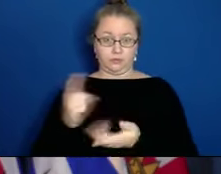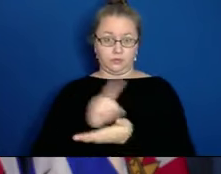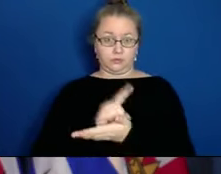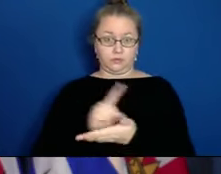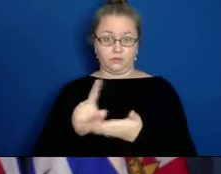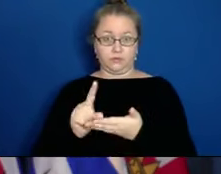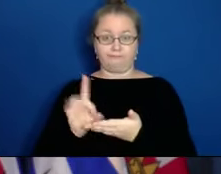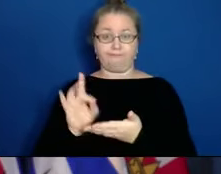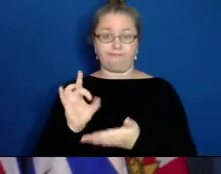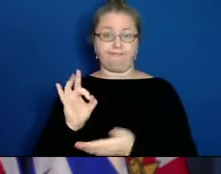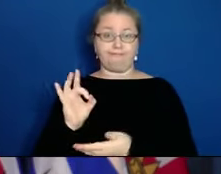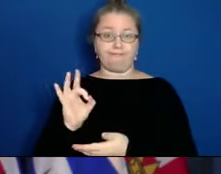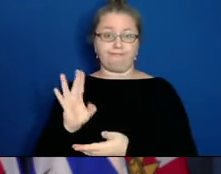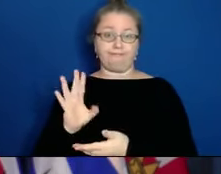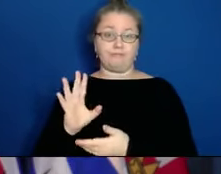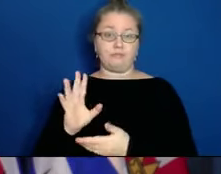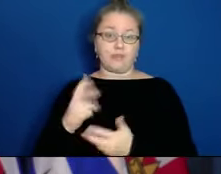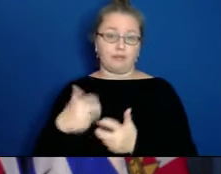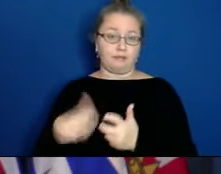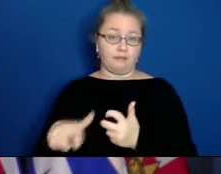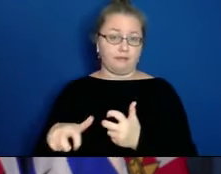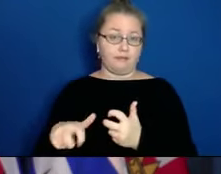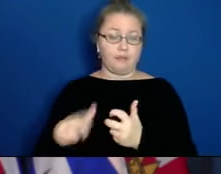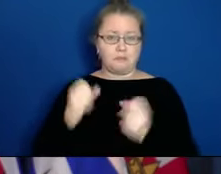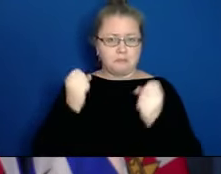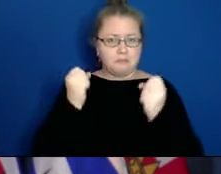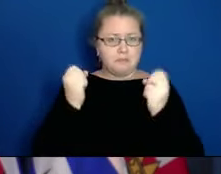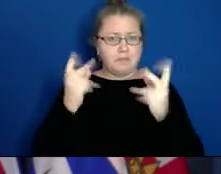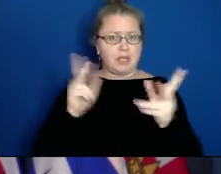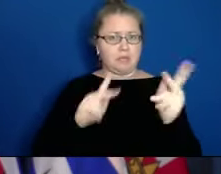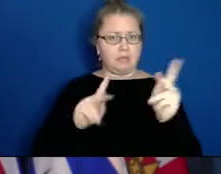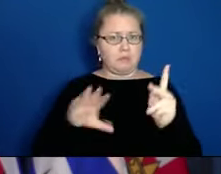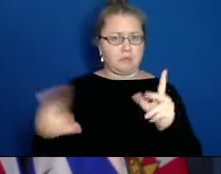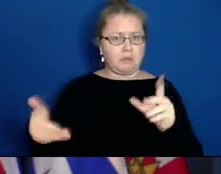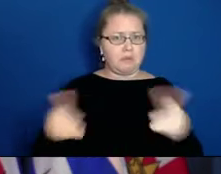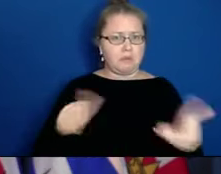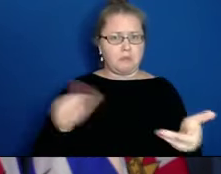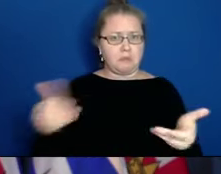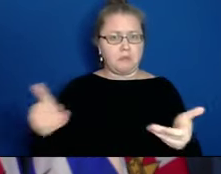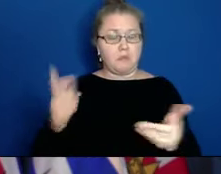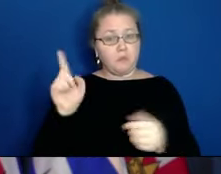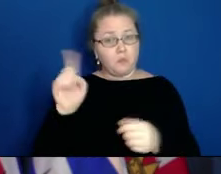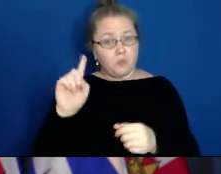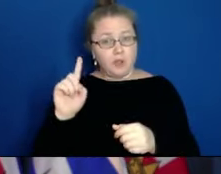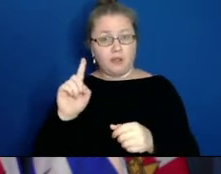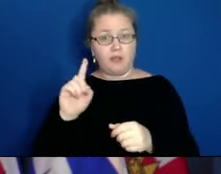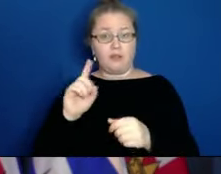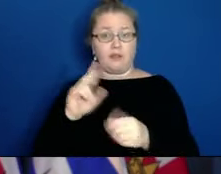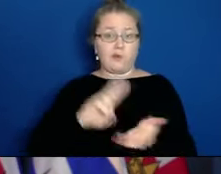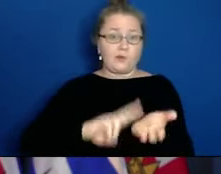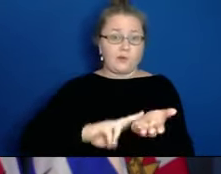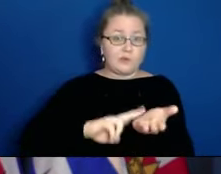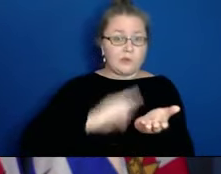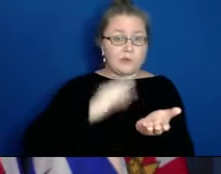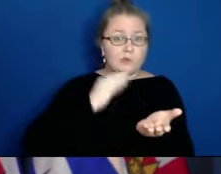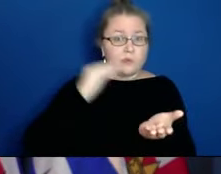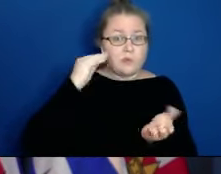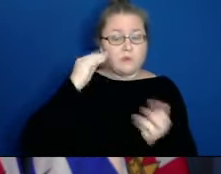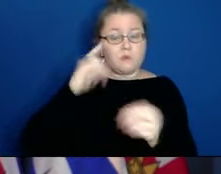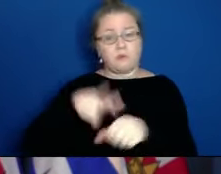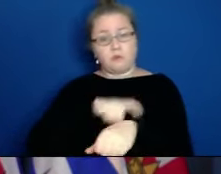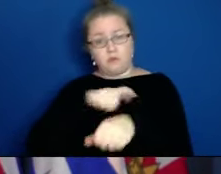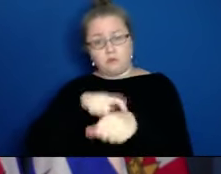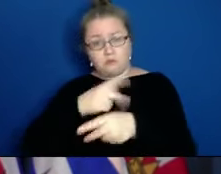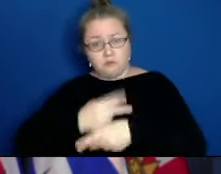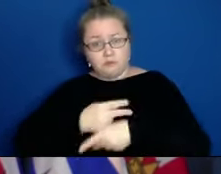in particularly in long-term care, with people passing away. And I want to express to all of the families, all of